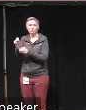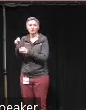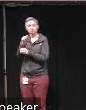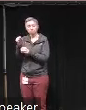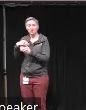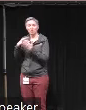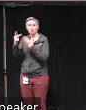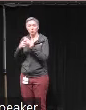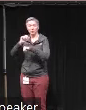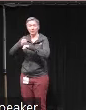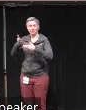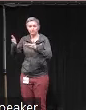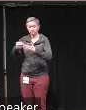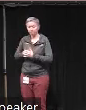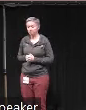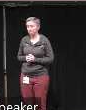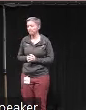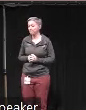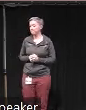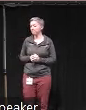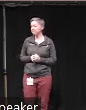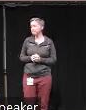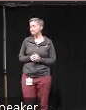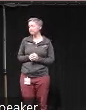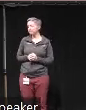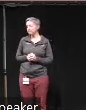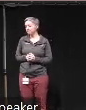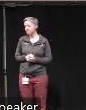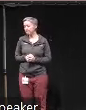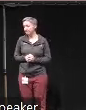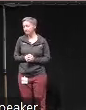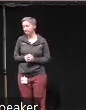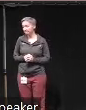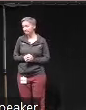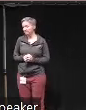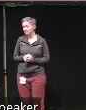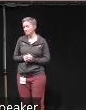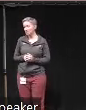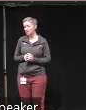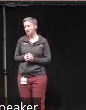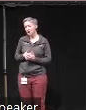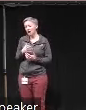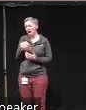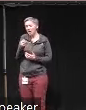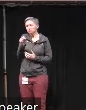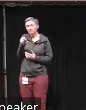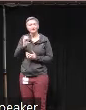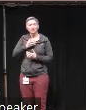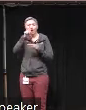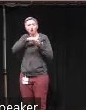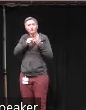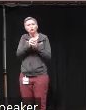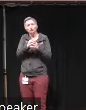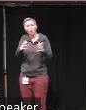programs. And you know, these have been important barriers in our overall research growth